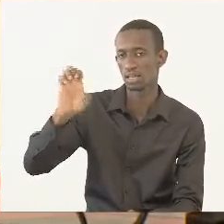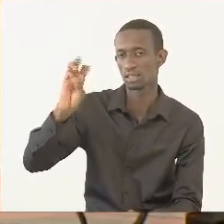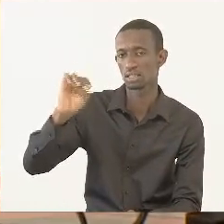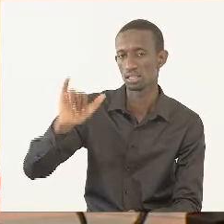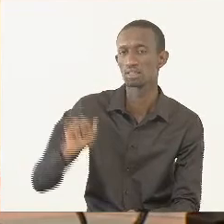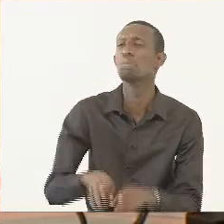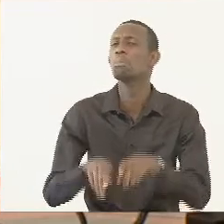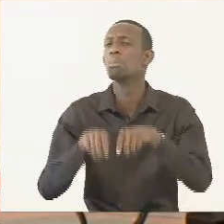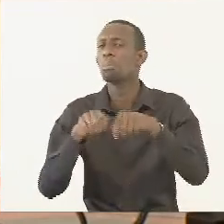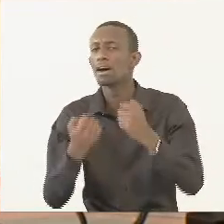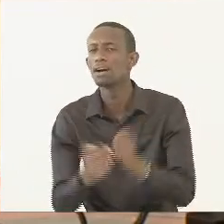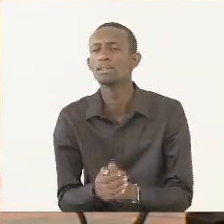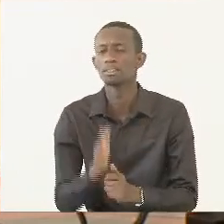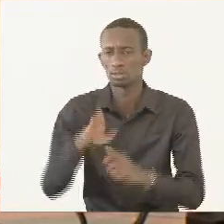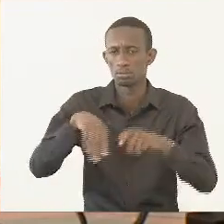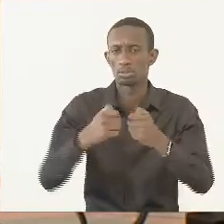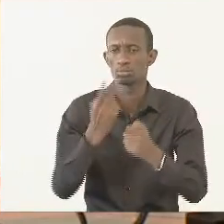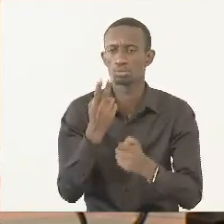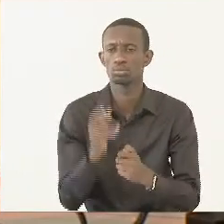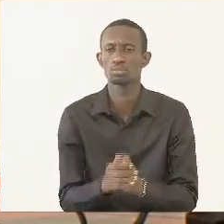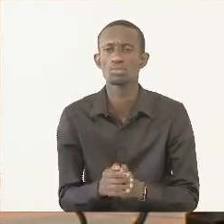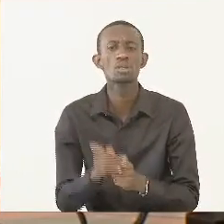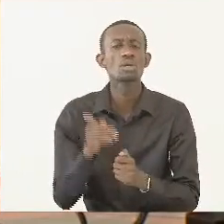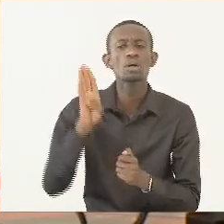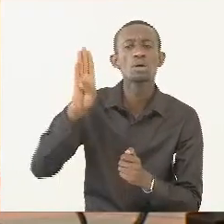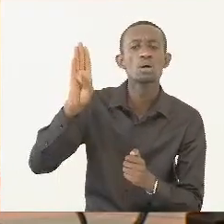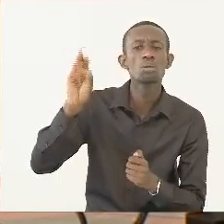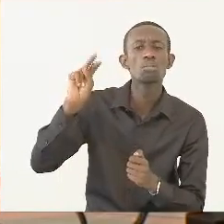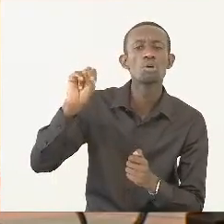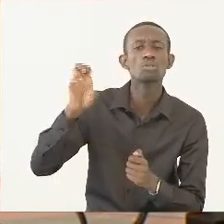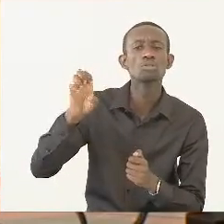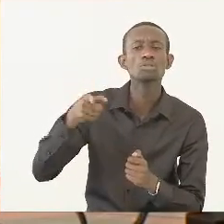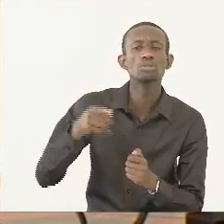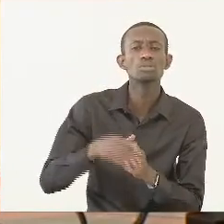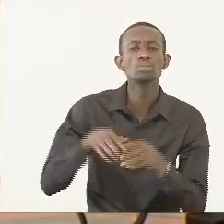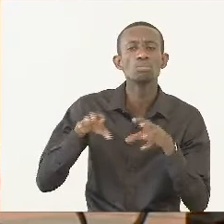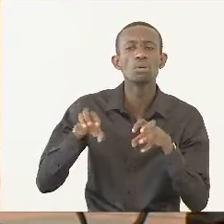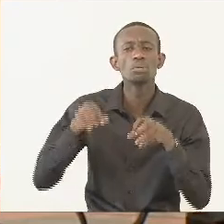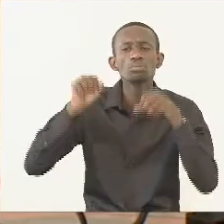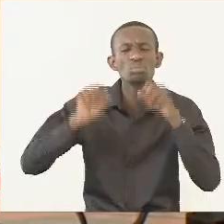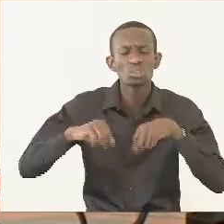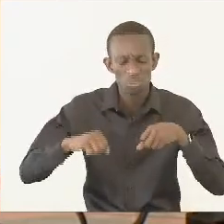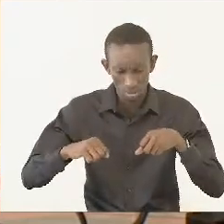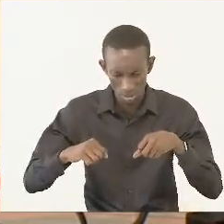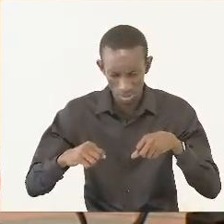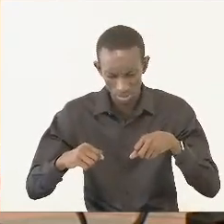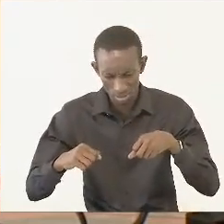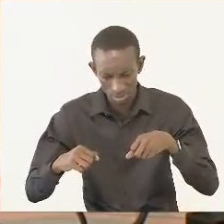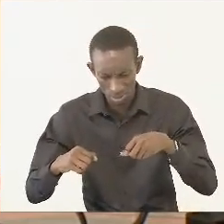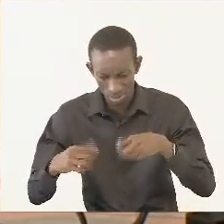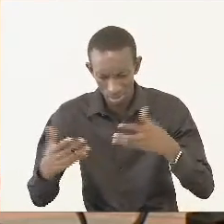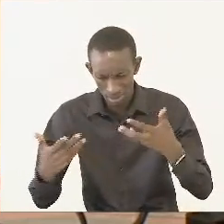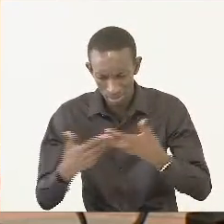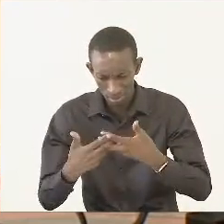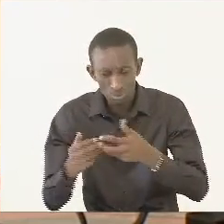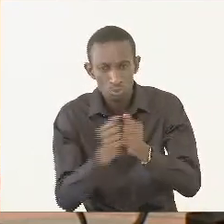and then it breaks down the hydrogen bonds. Could these bonds be the ones that have been putting the bases together to form a section